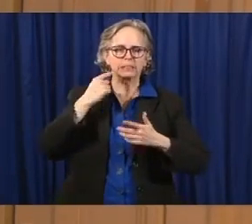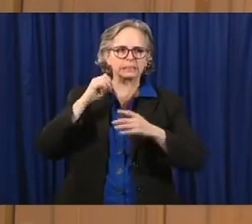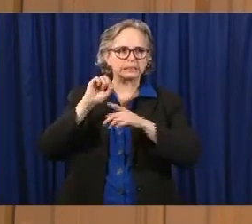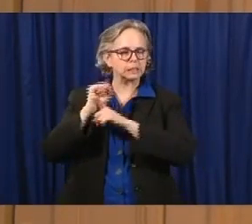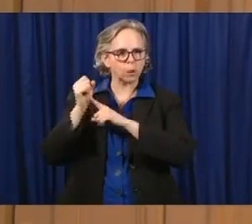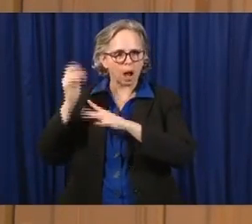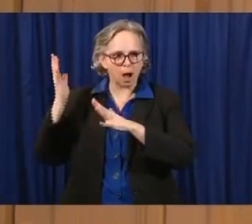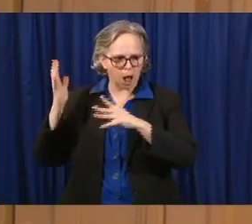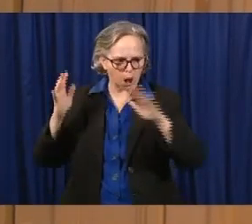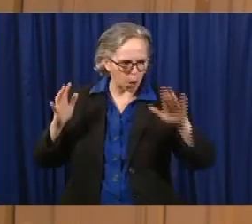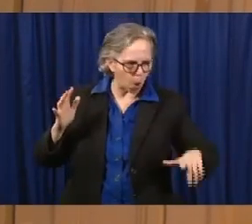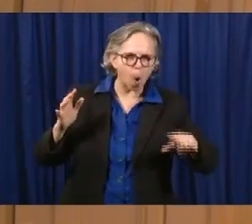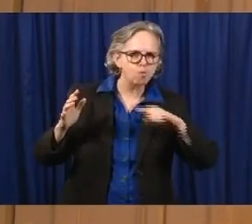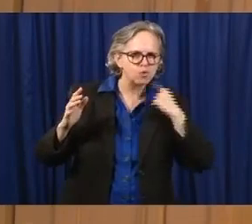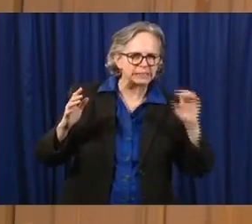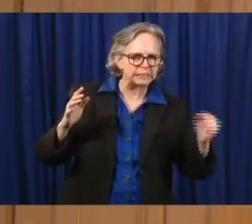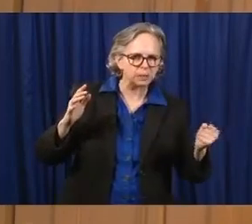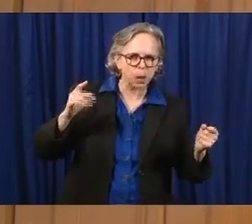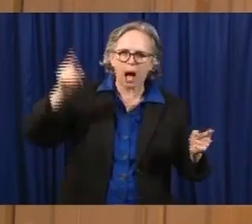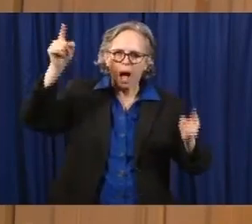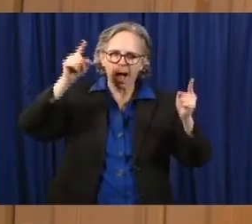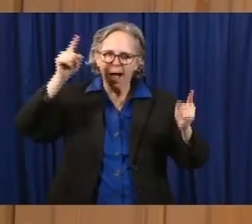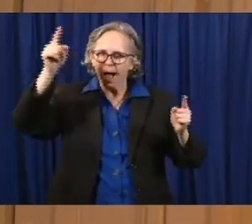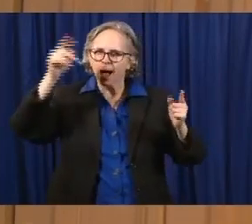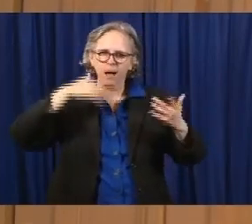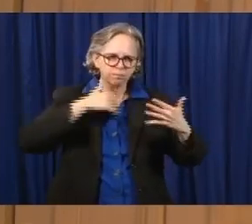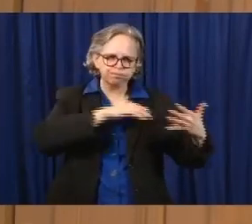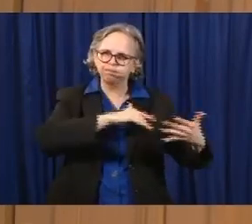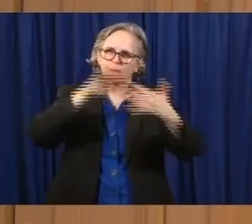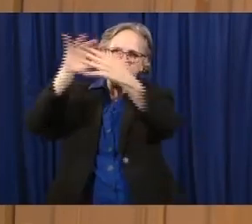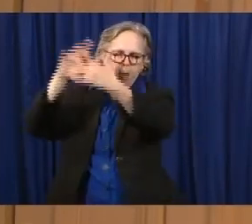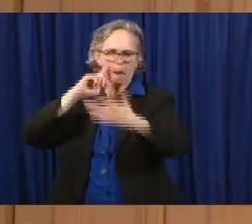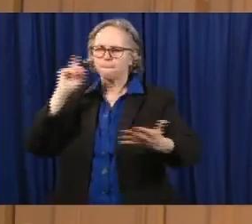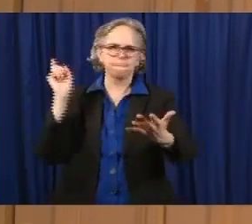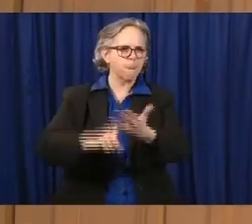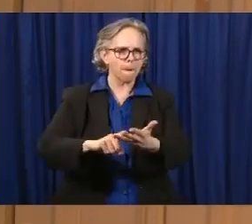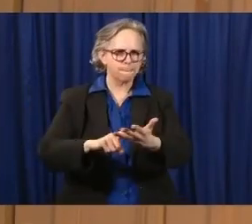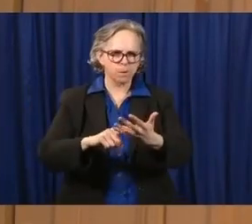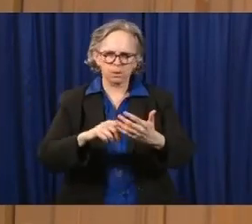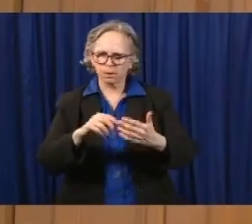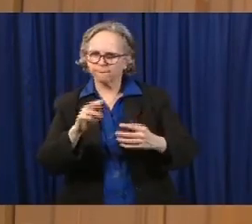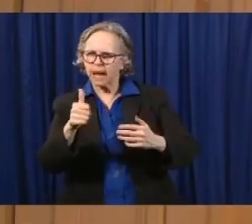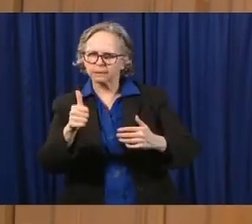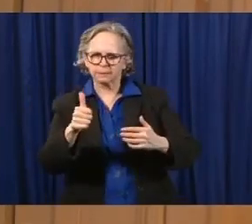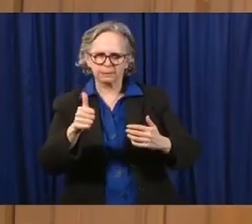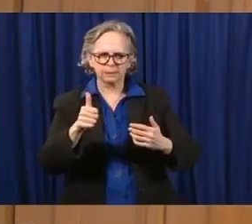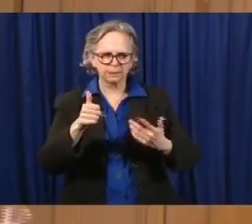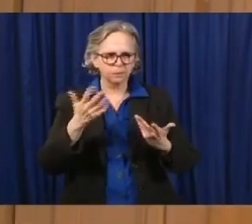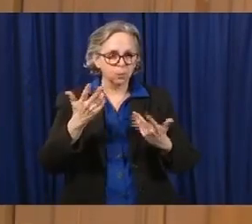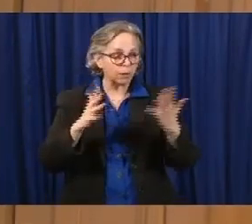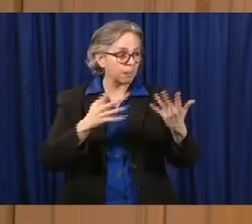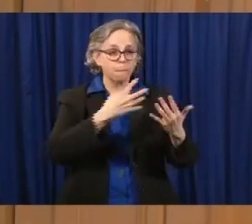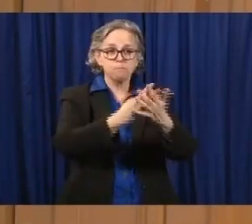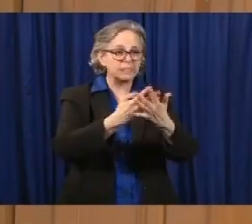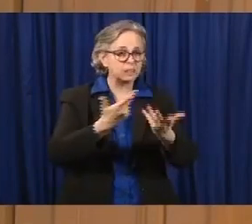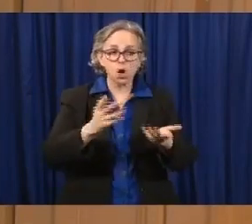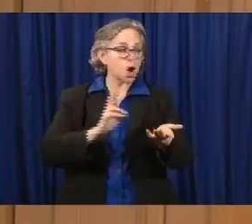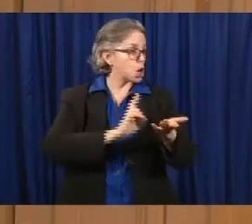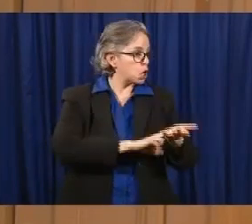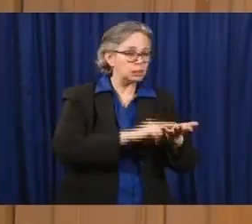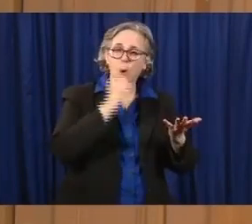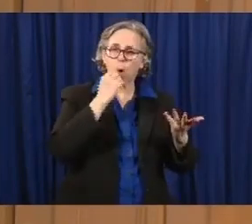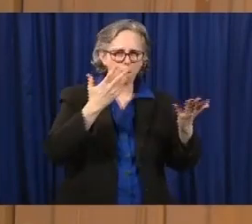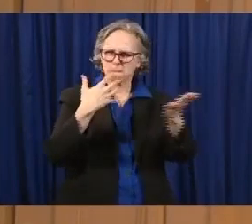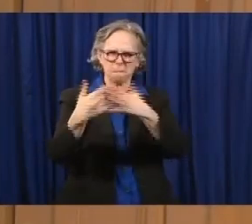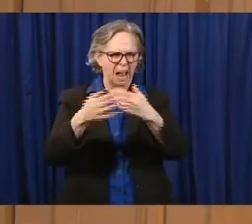there's a flare somewhere, whether it's a nursing home or a prison or in a neighborhood or in a workplace. And we want to be able to respond and